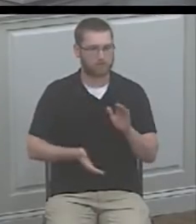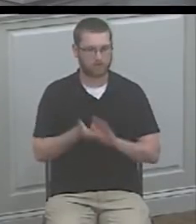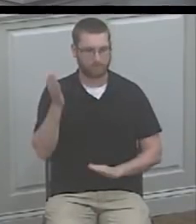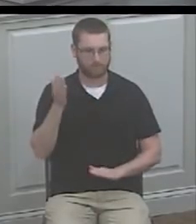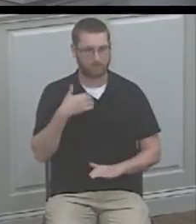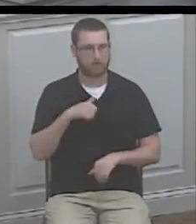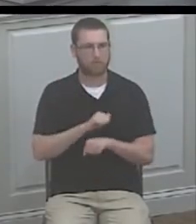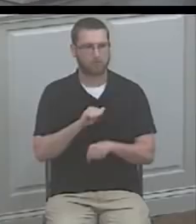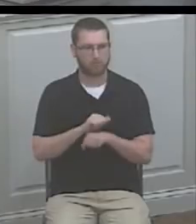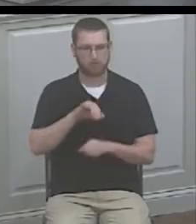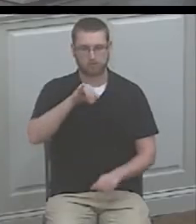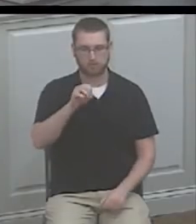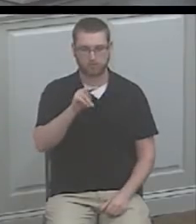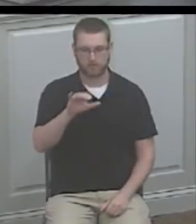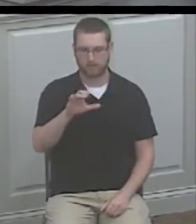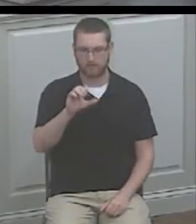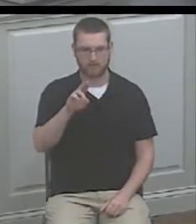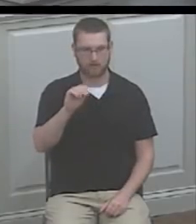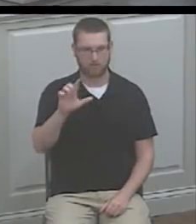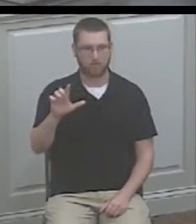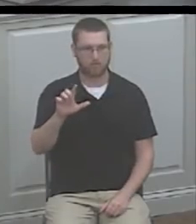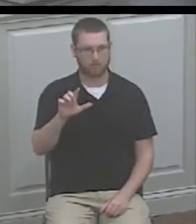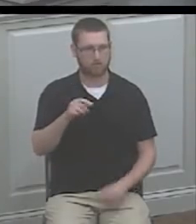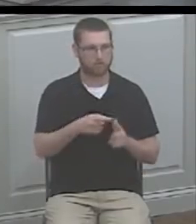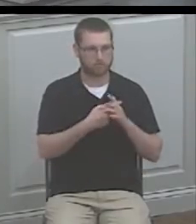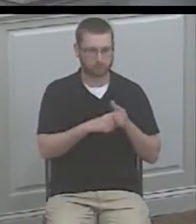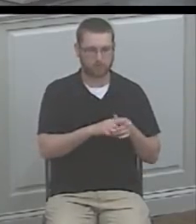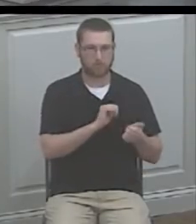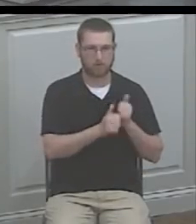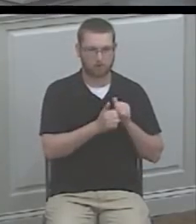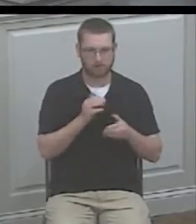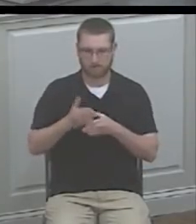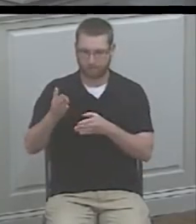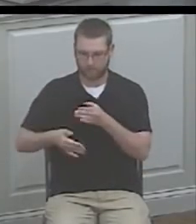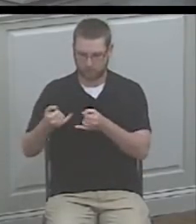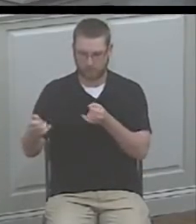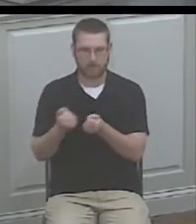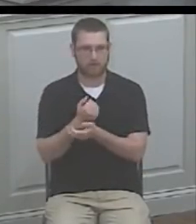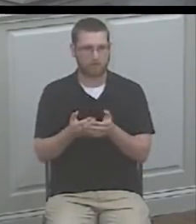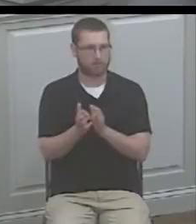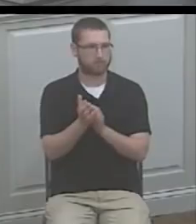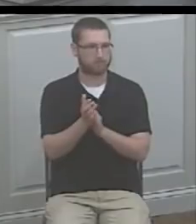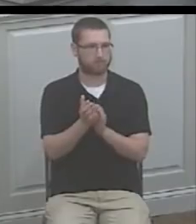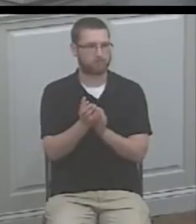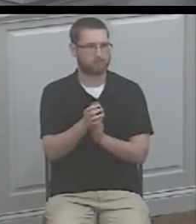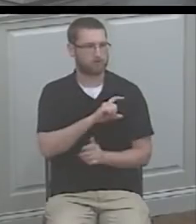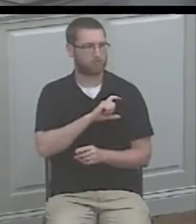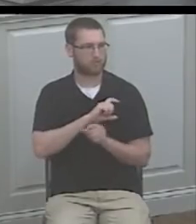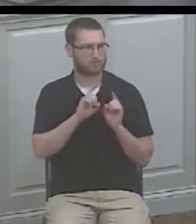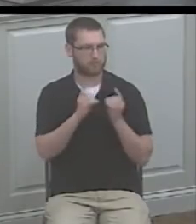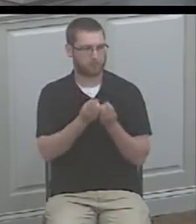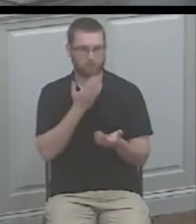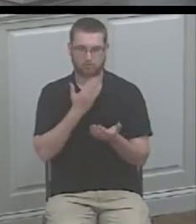Carroll race this weekend, started the race, did the finish, and I want to compliment our Danville police force for being out